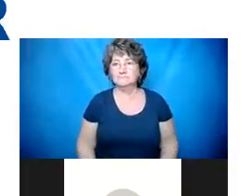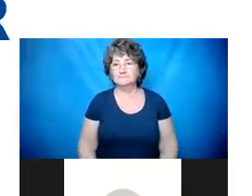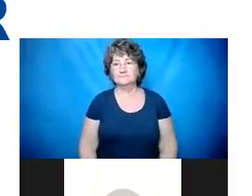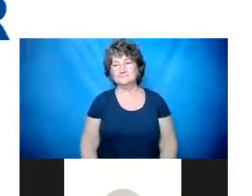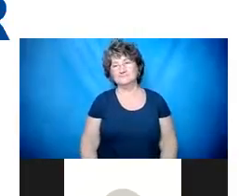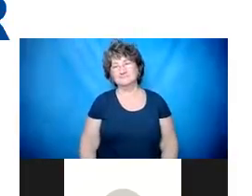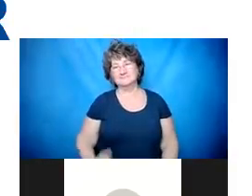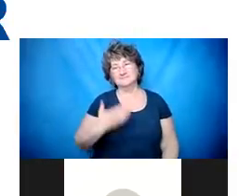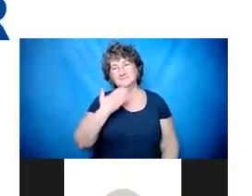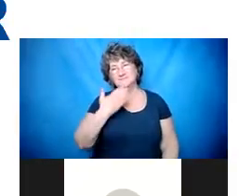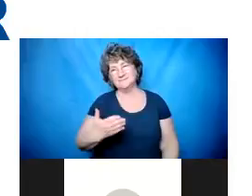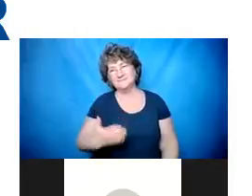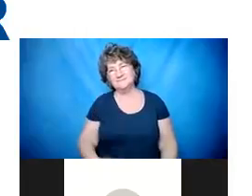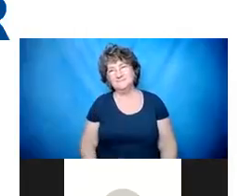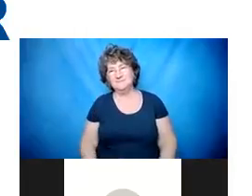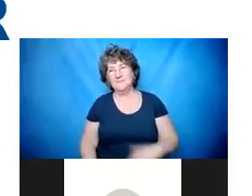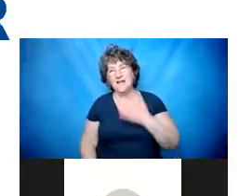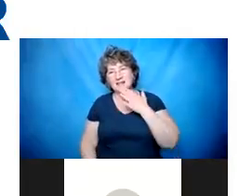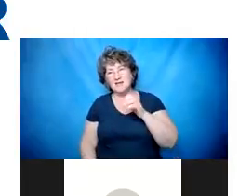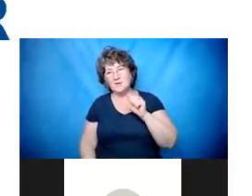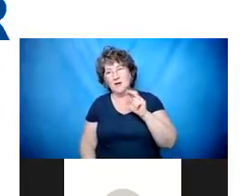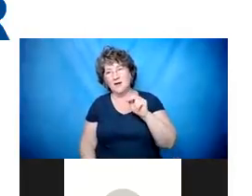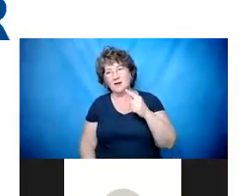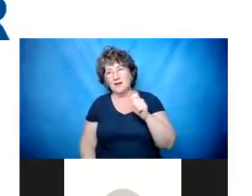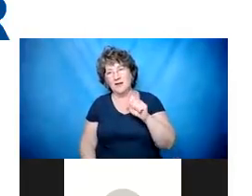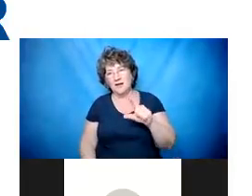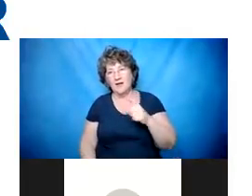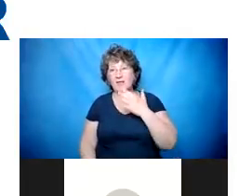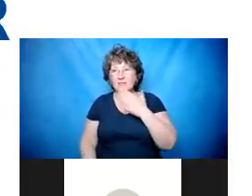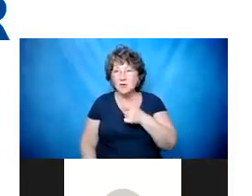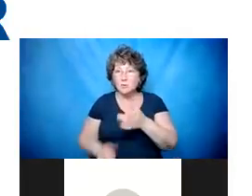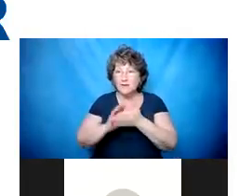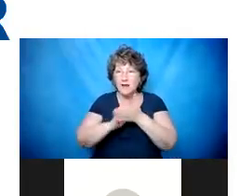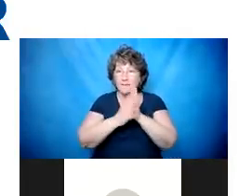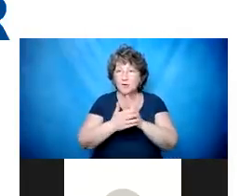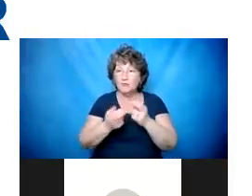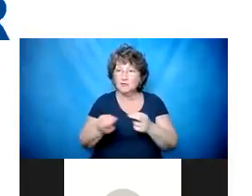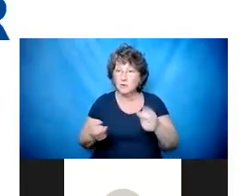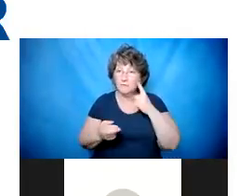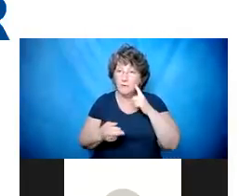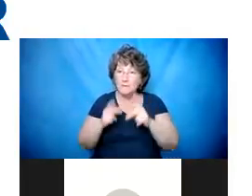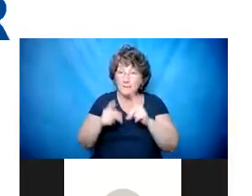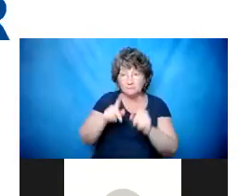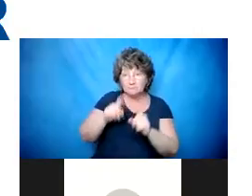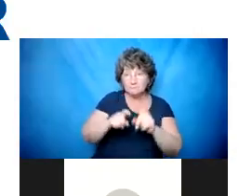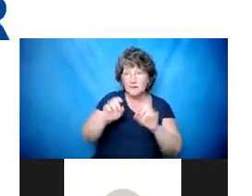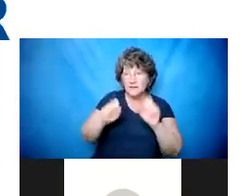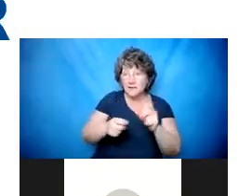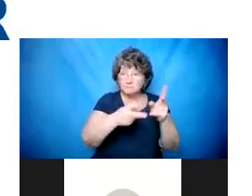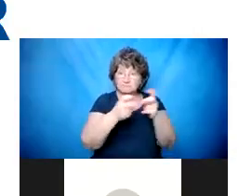as a resource along with other previous webinars for people to access if they're needing more information on how to